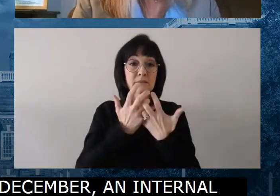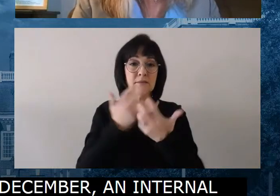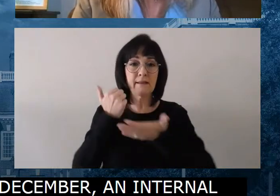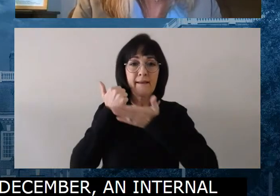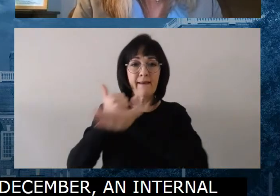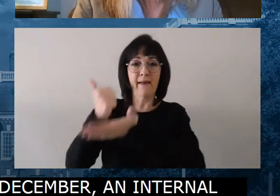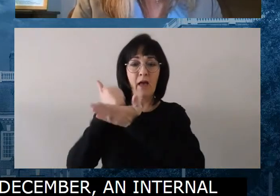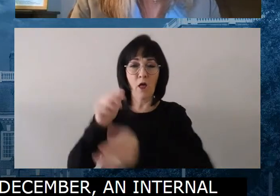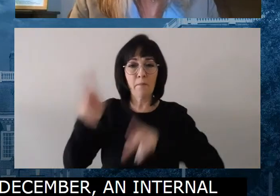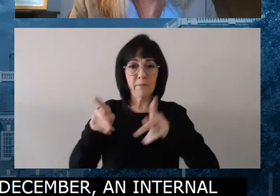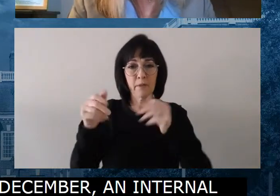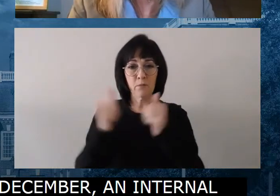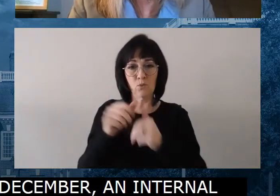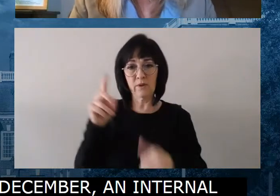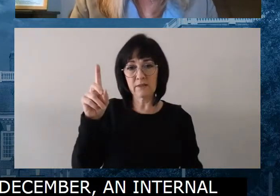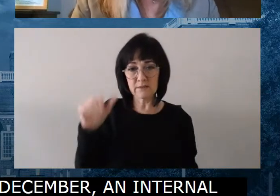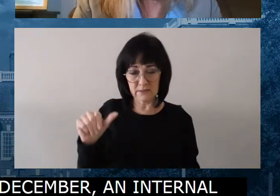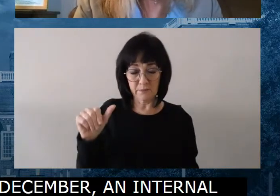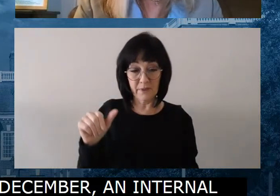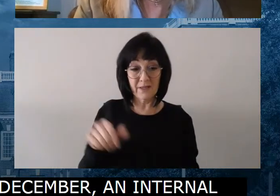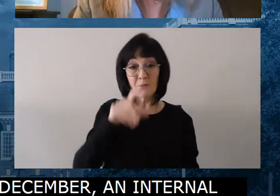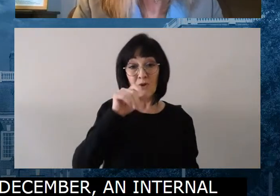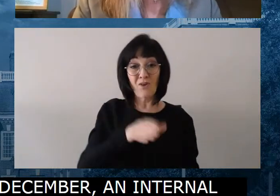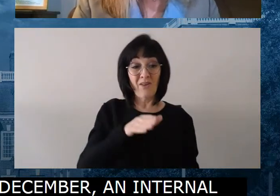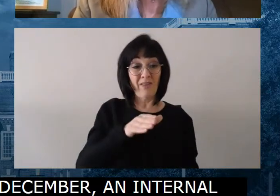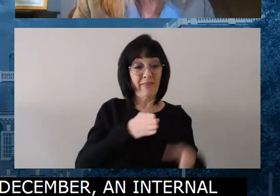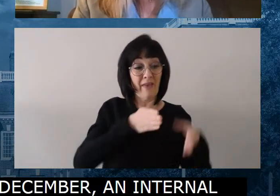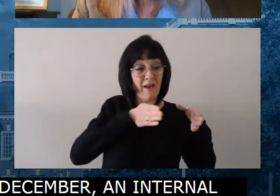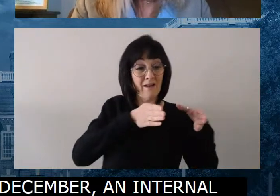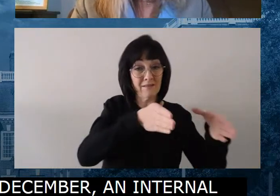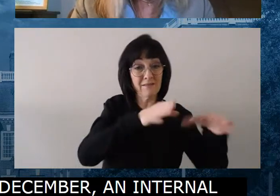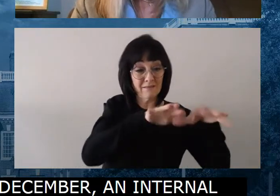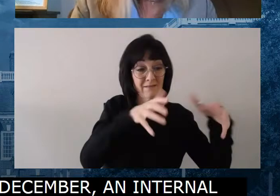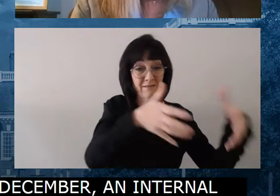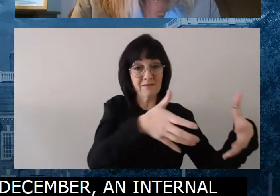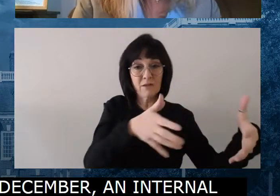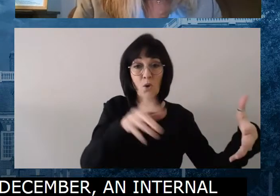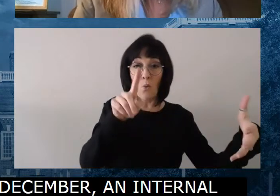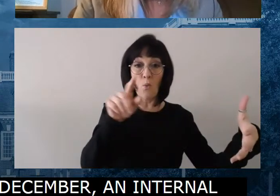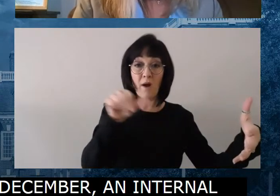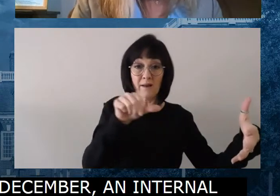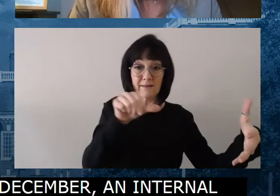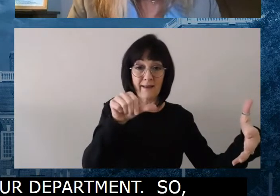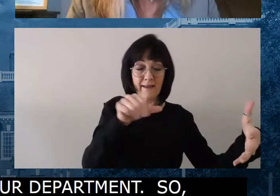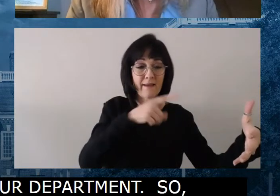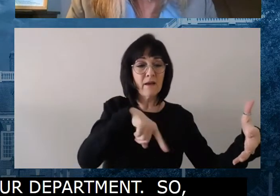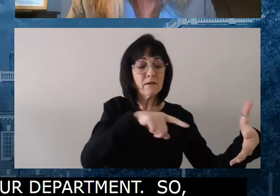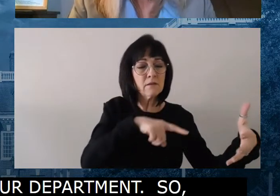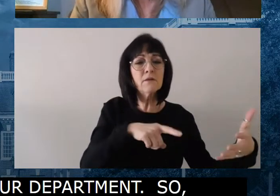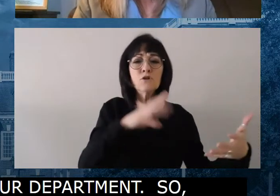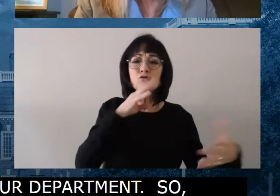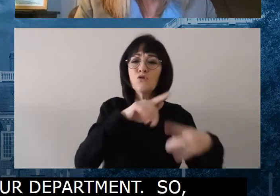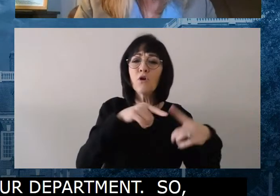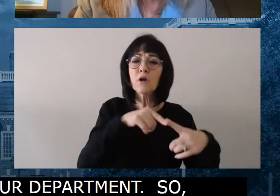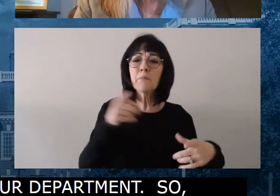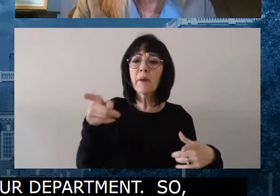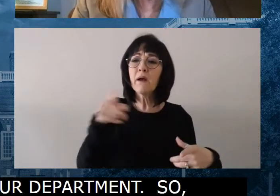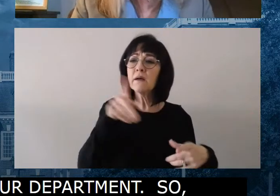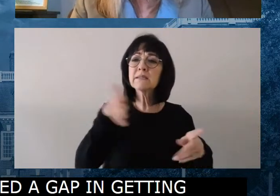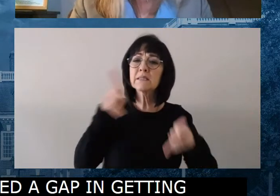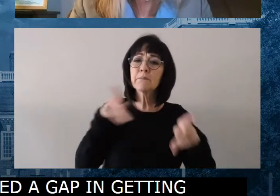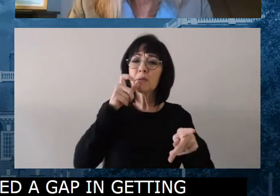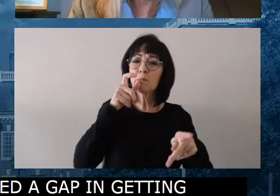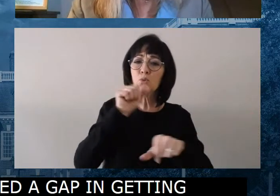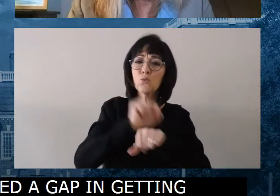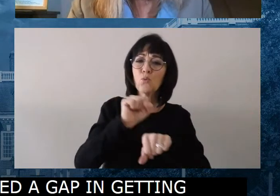phase 1A, this group identified a gap in getting direct support professionals, home health aides, and others who support individuals